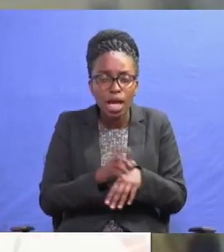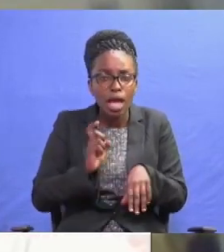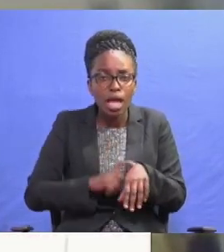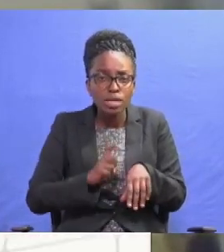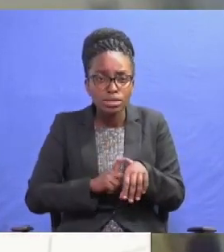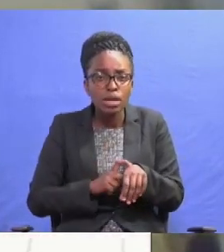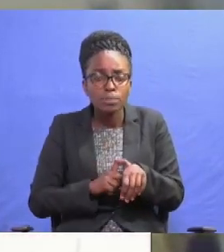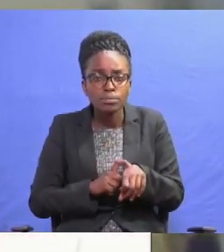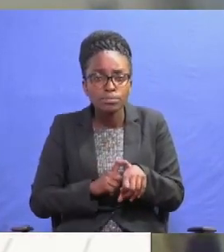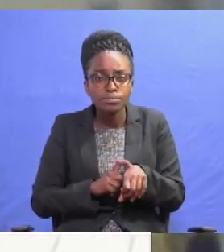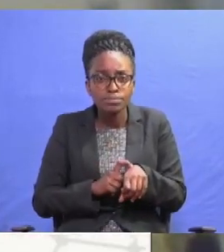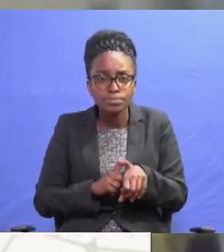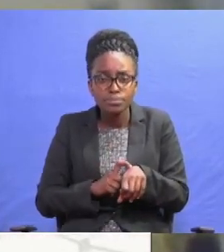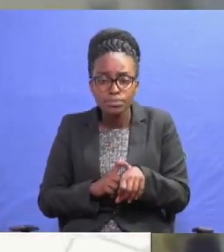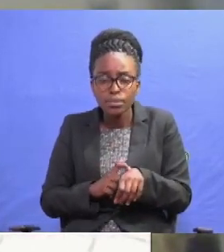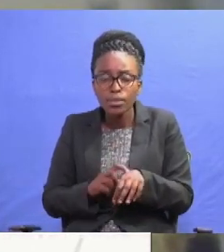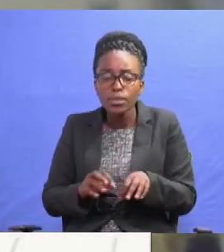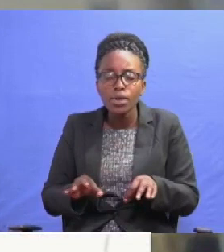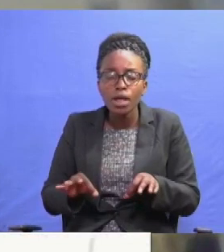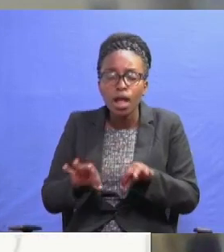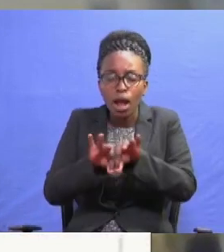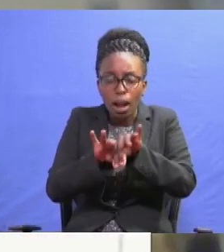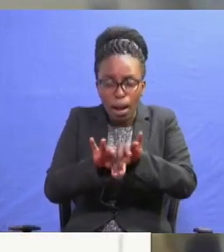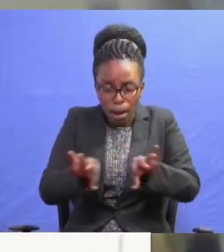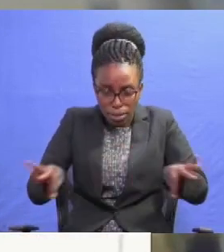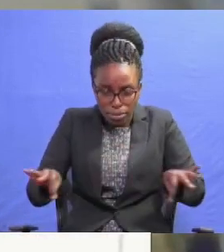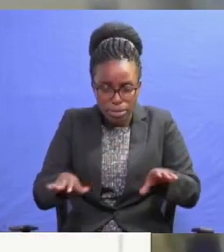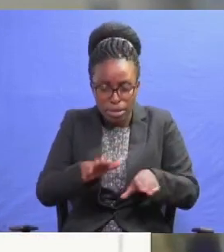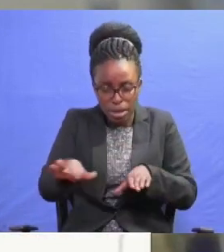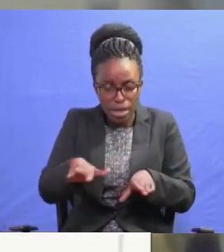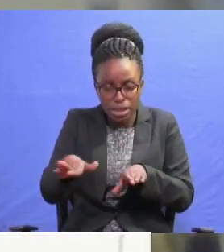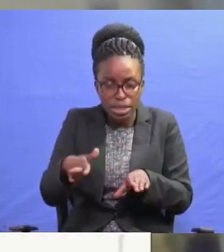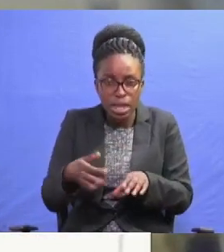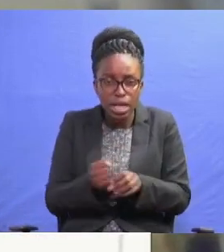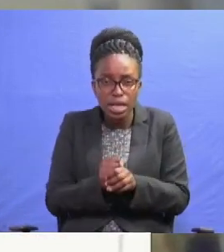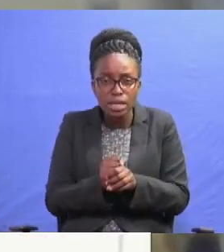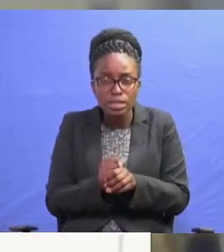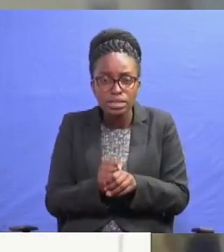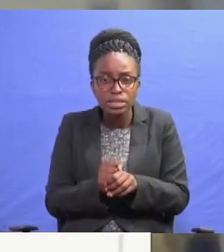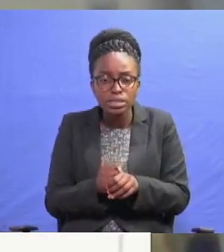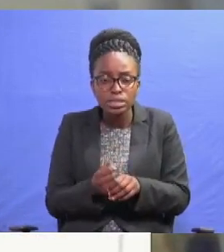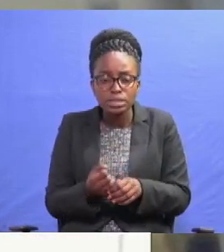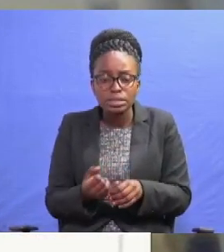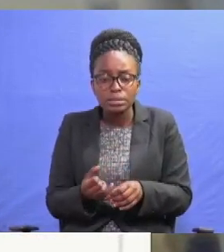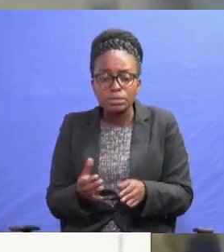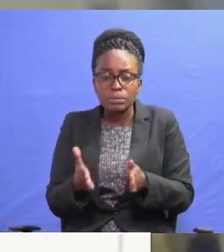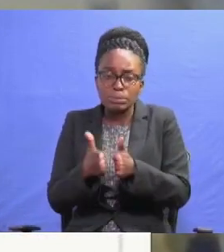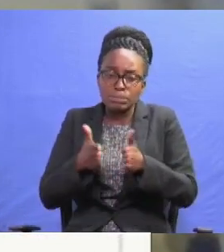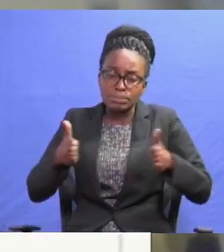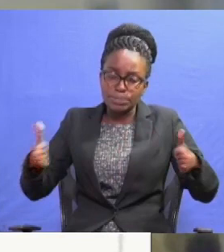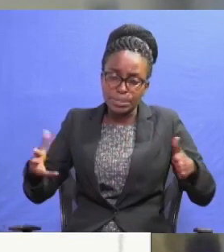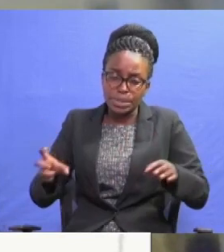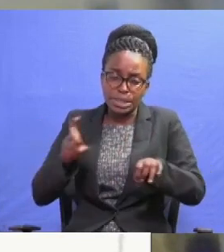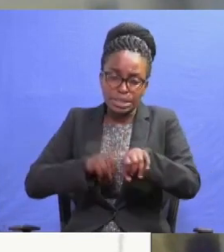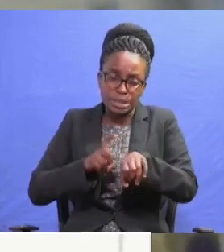the plain areas will continue remaining there for an extended period of time. All right.